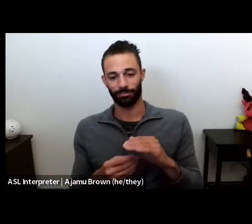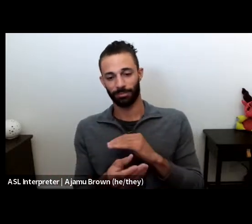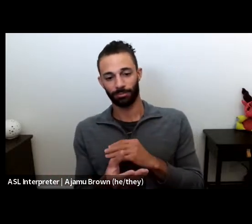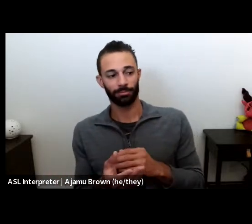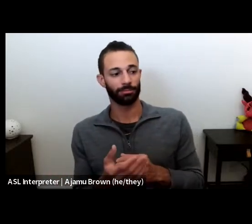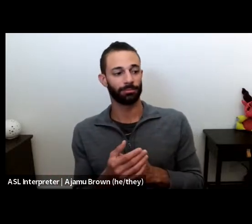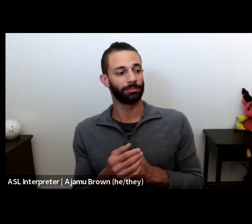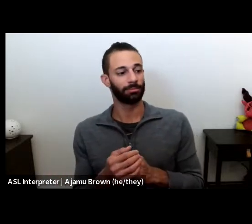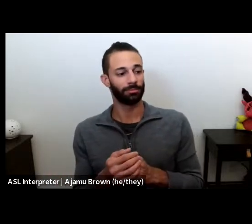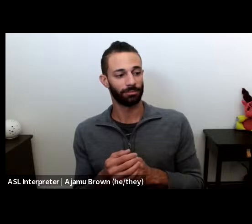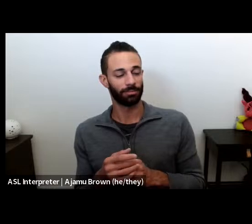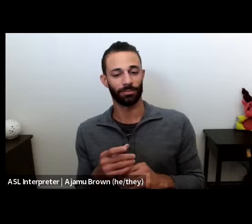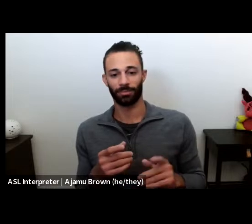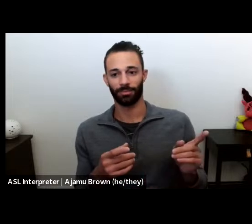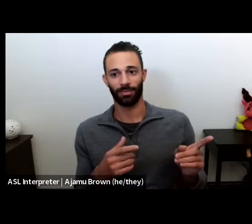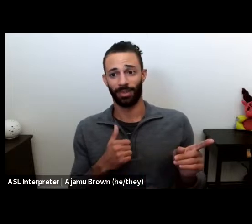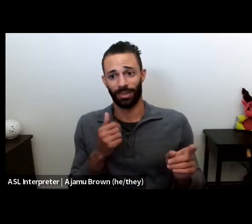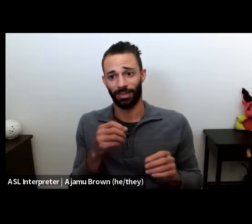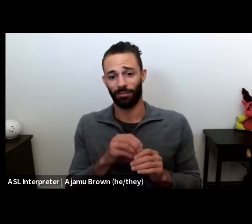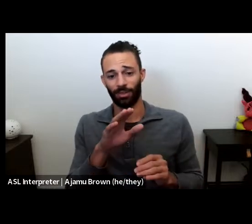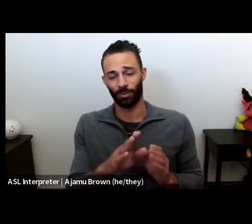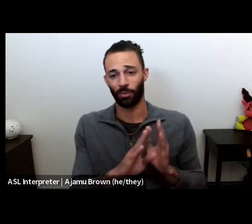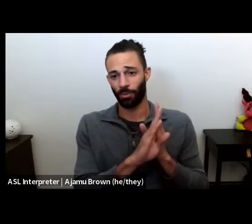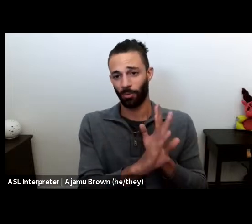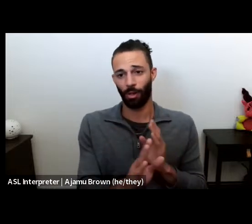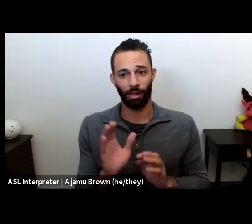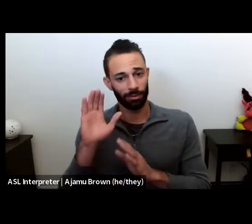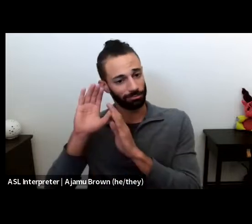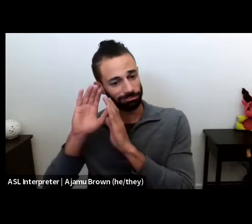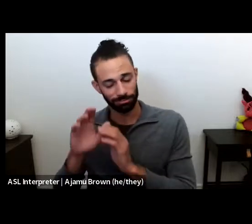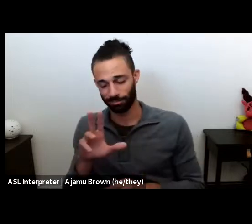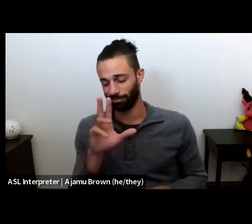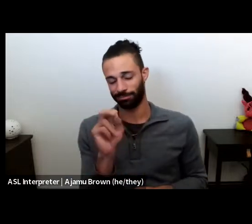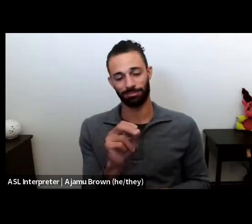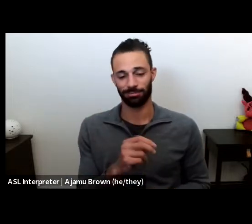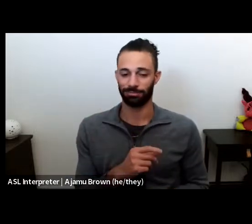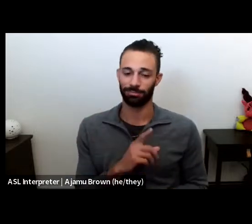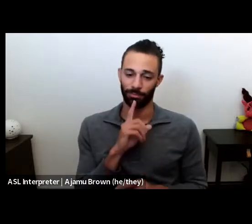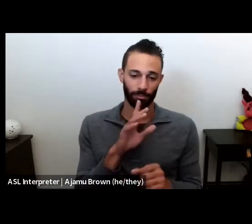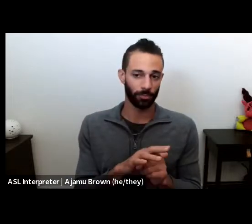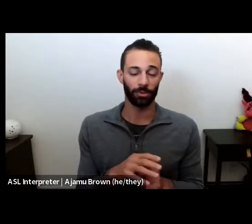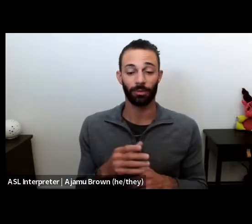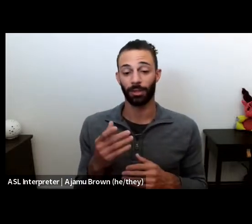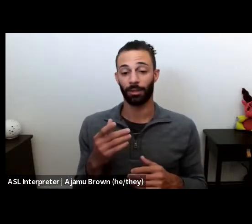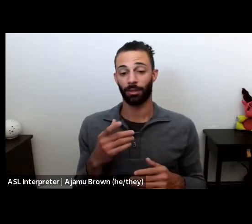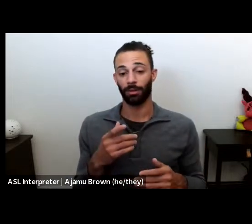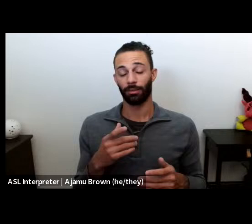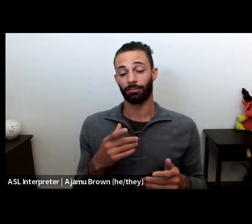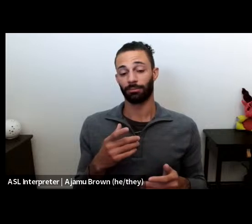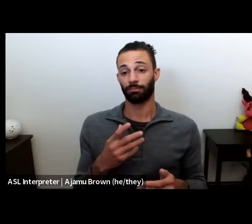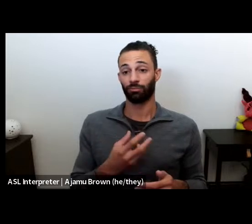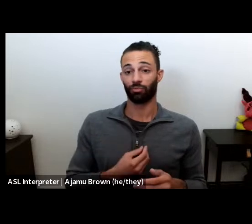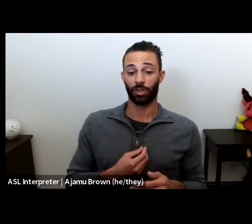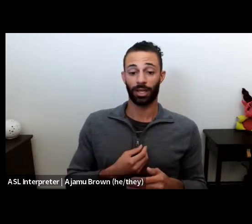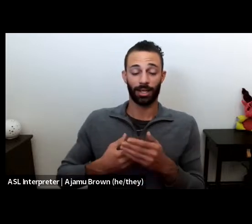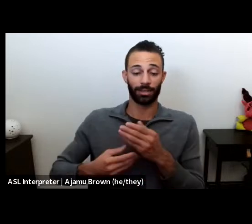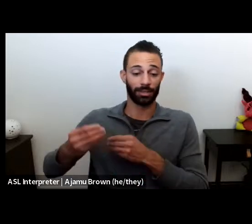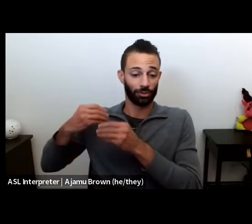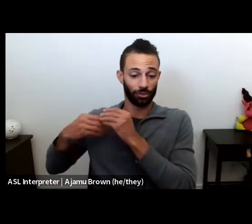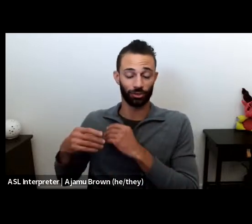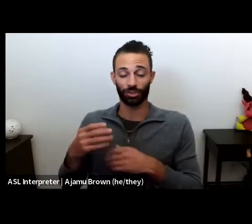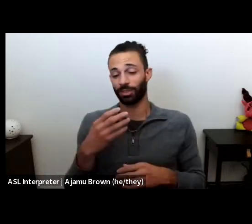I swear. I swear. Um, you can blame the ancestors and the transcestors if you want.